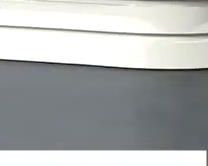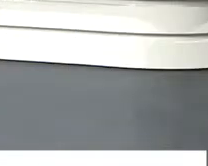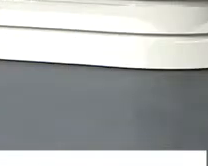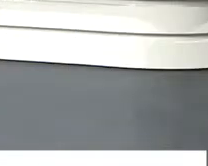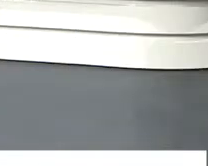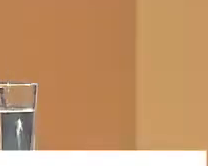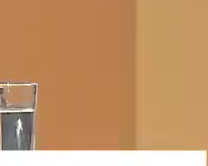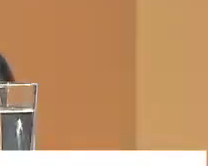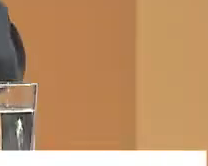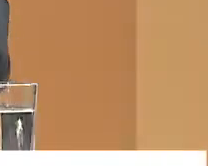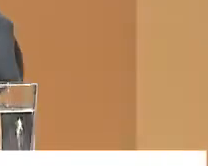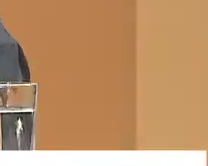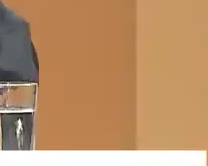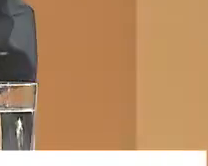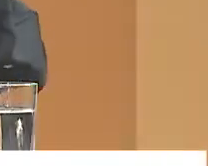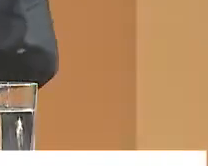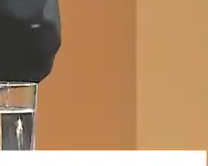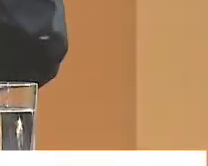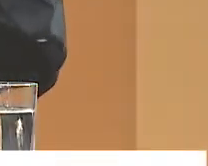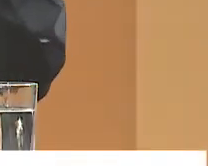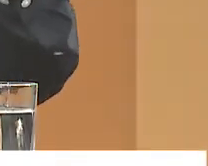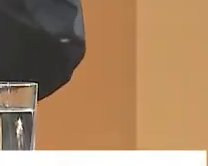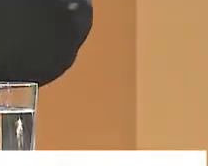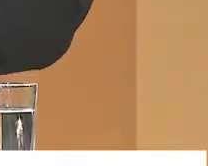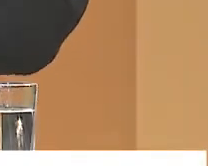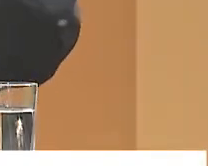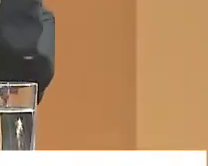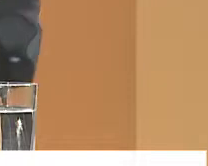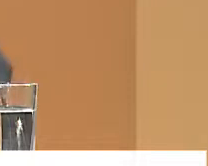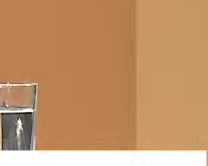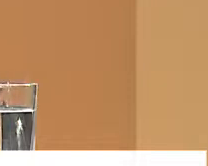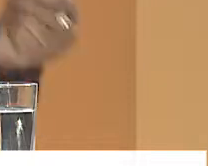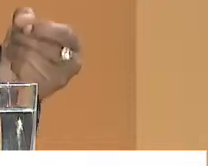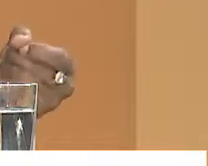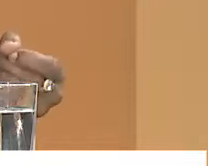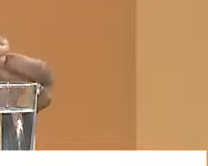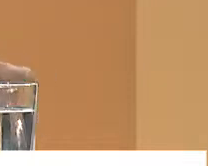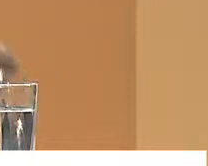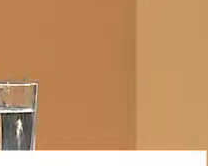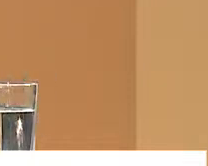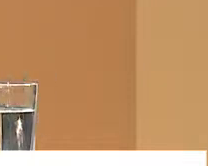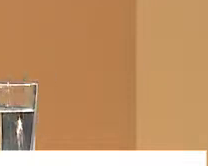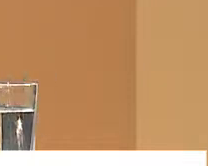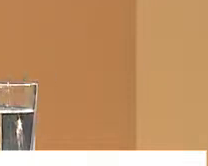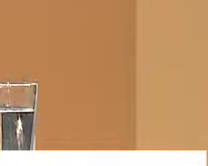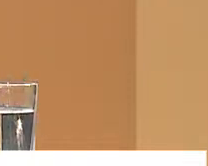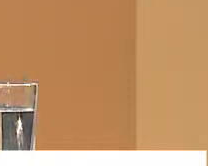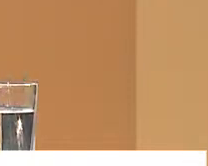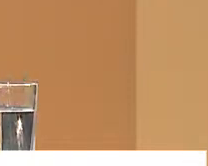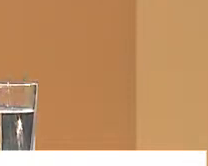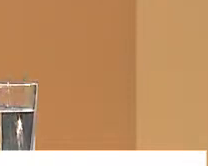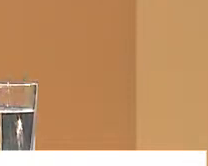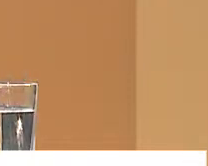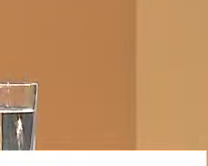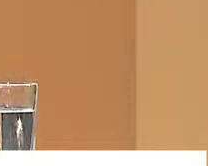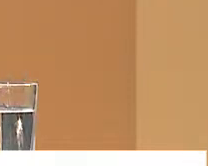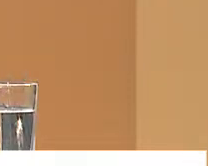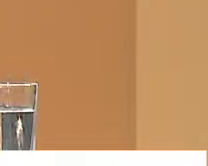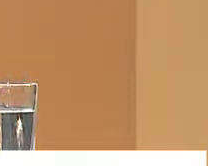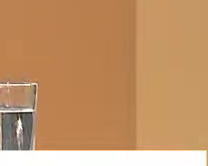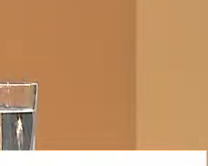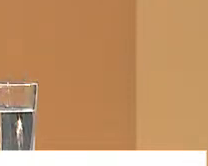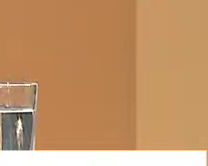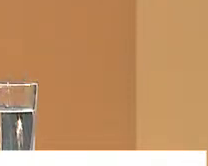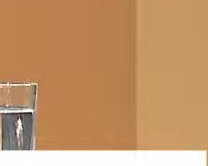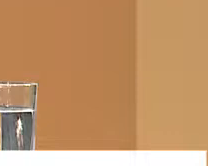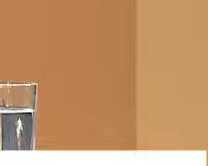just move to pick very, very quick low-lying fruits. But the hard questions, the hard things which